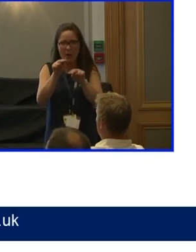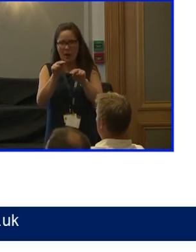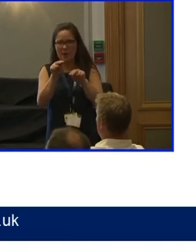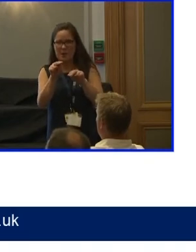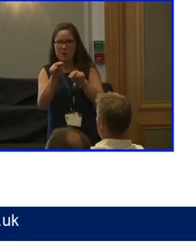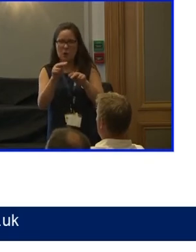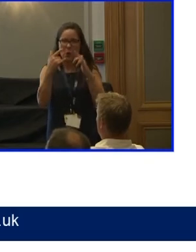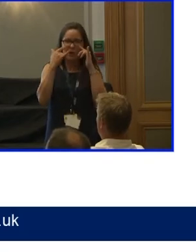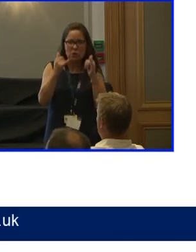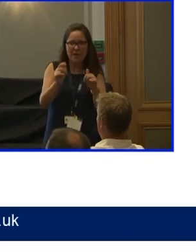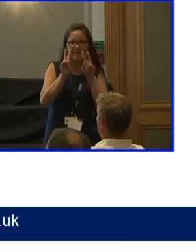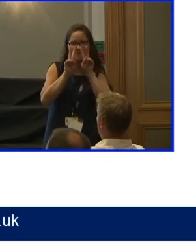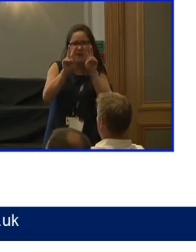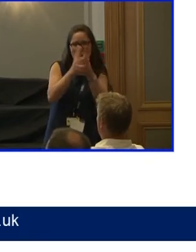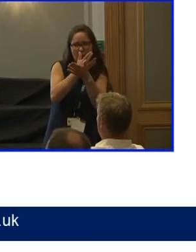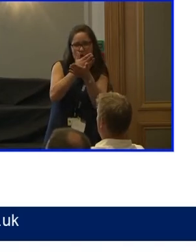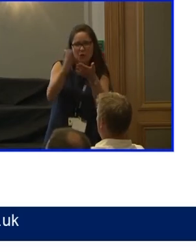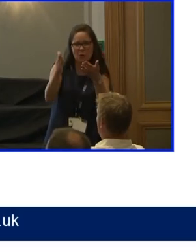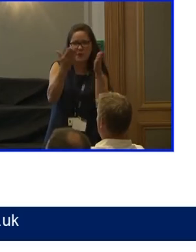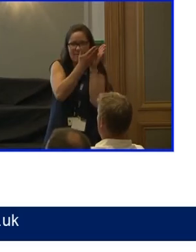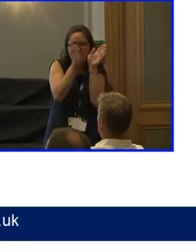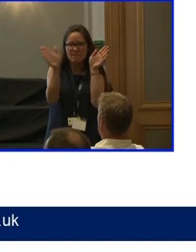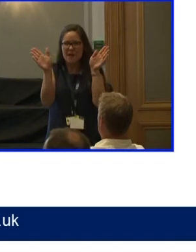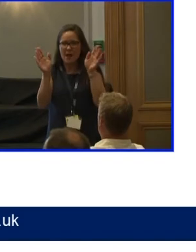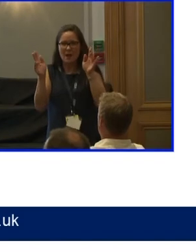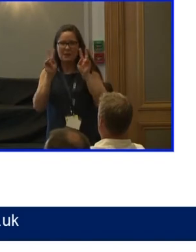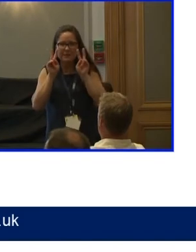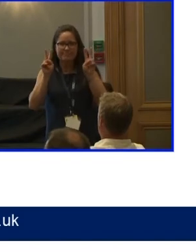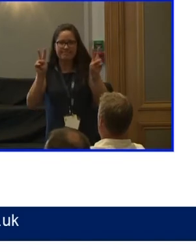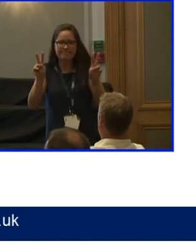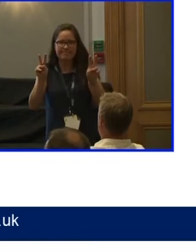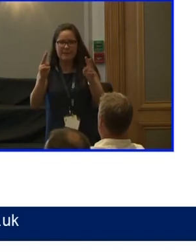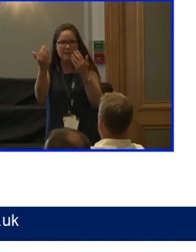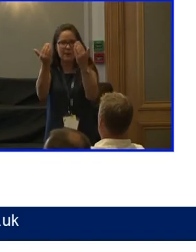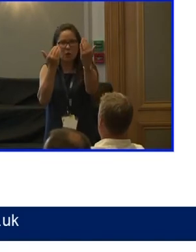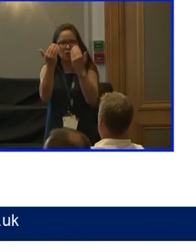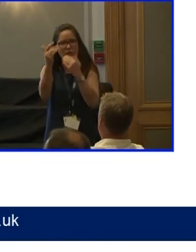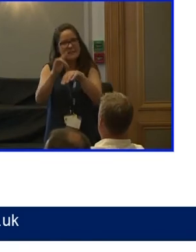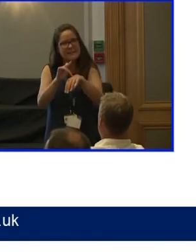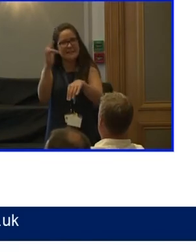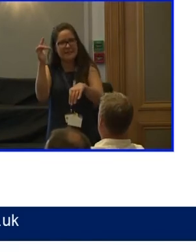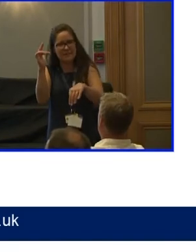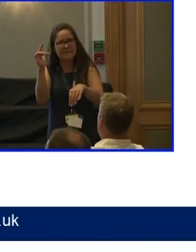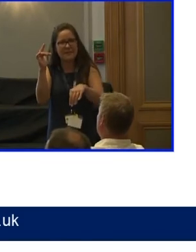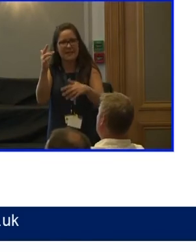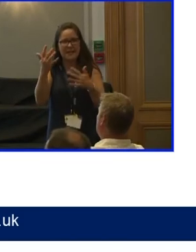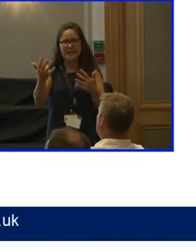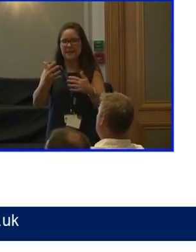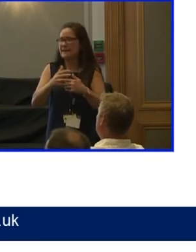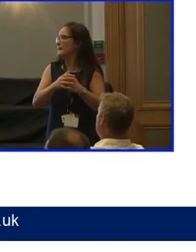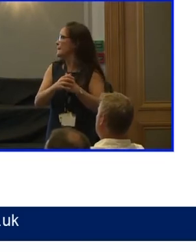acuity, visual field testing, color vision testing, contrast sensitivity or microperimetry. Microperimetry is a form